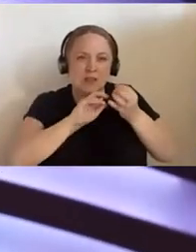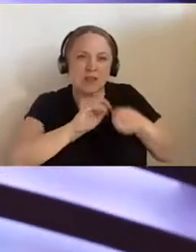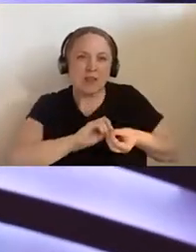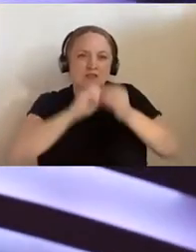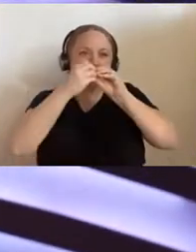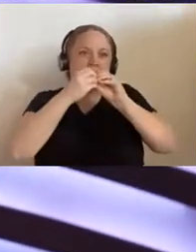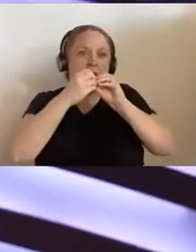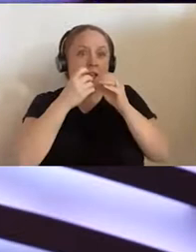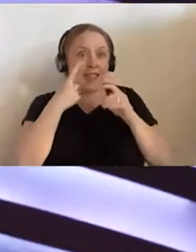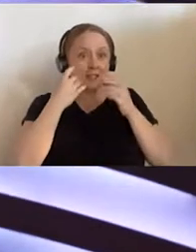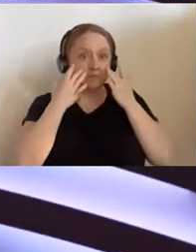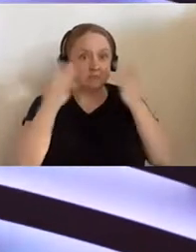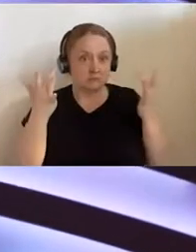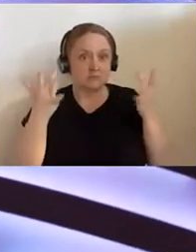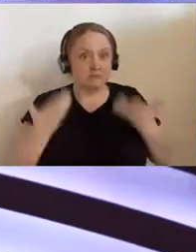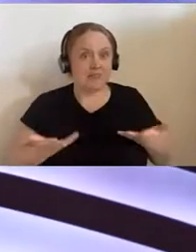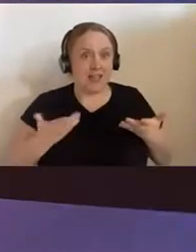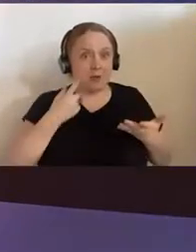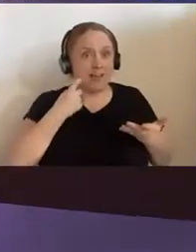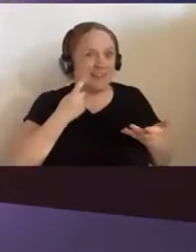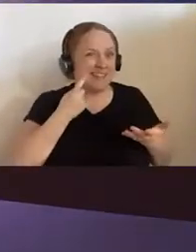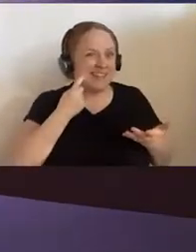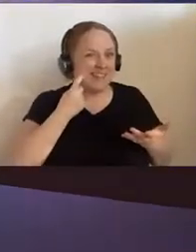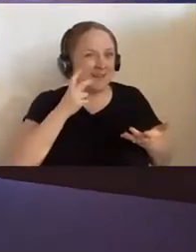share now, actually, might be a bit easier.